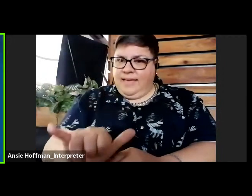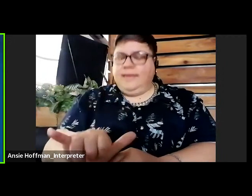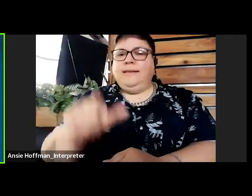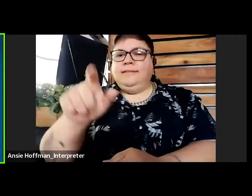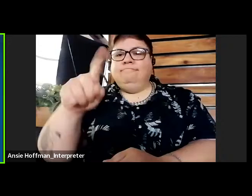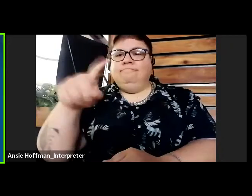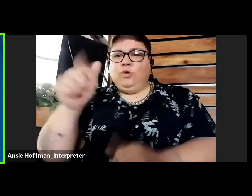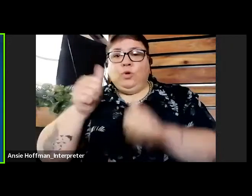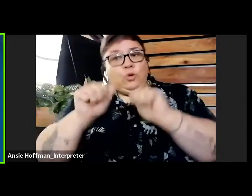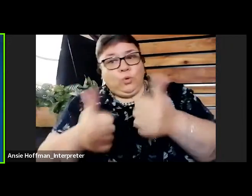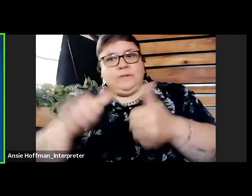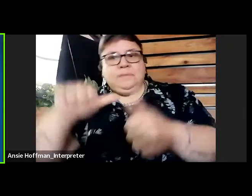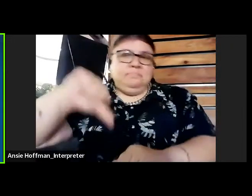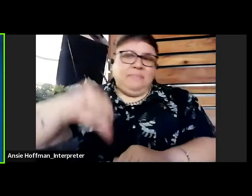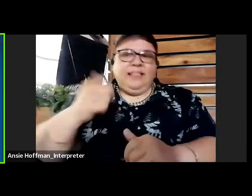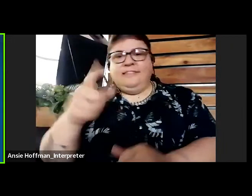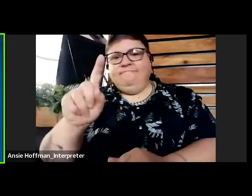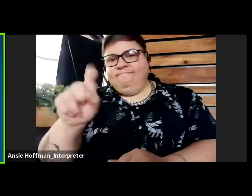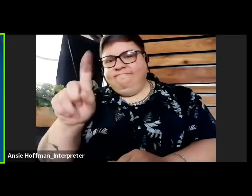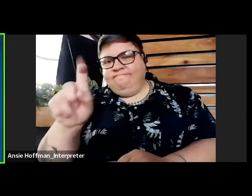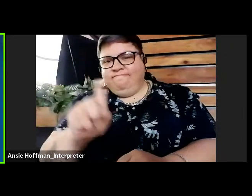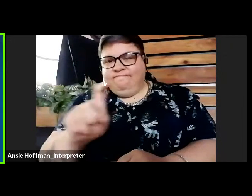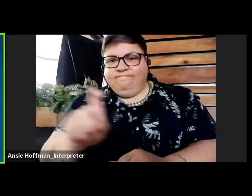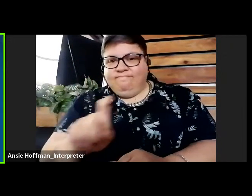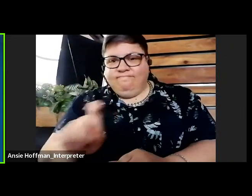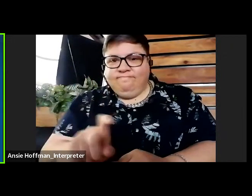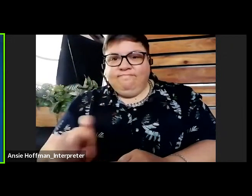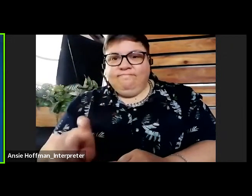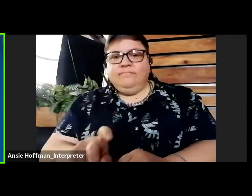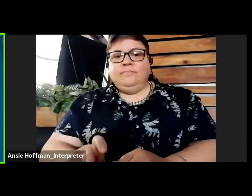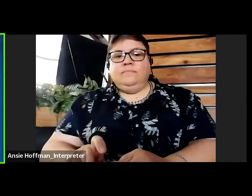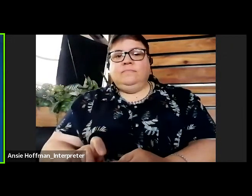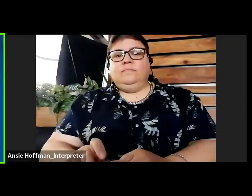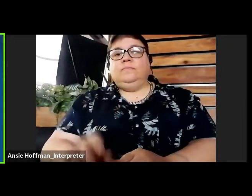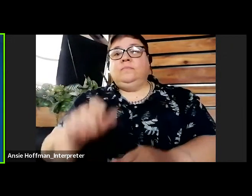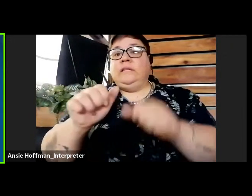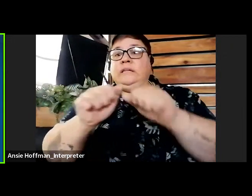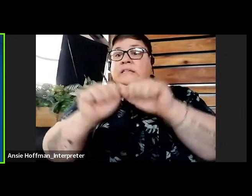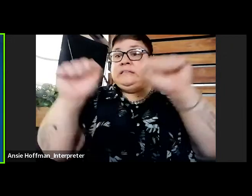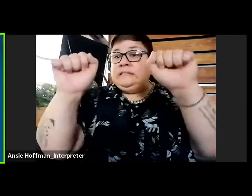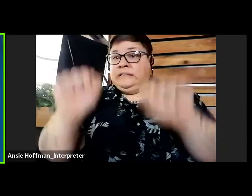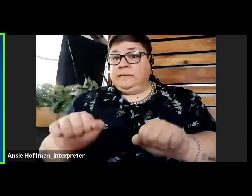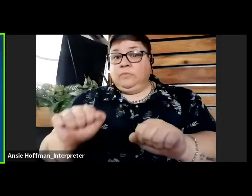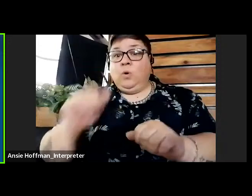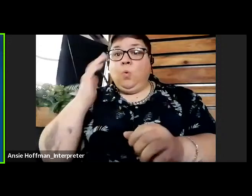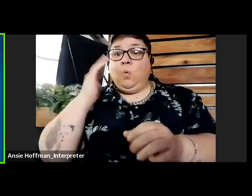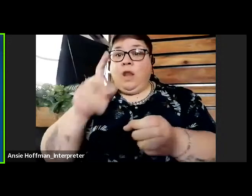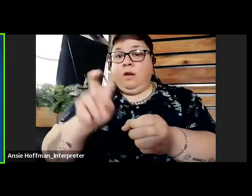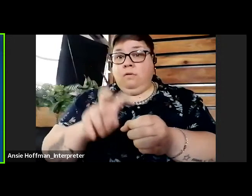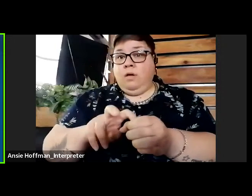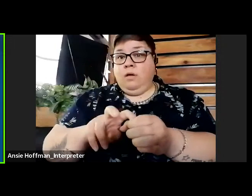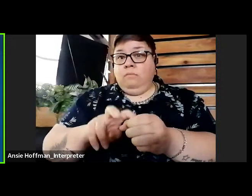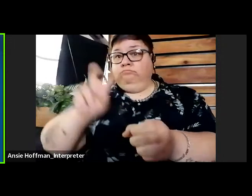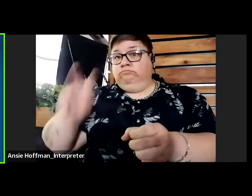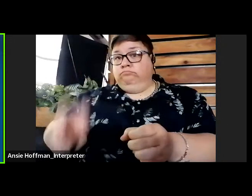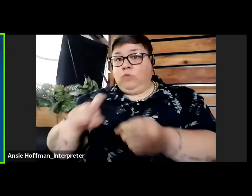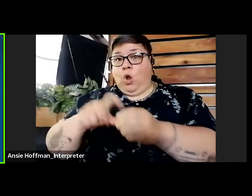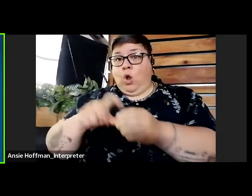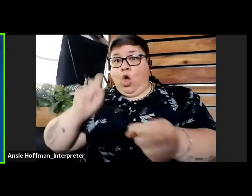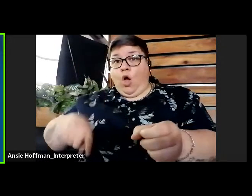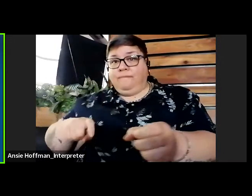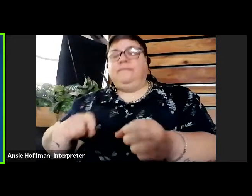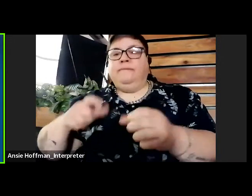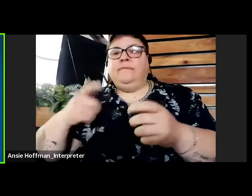not leave without filling in the survey. The system, as we said, once you log off, it will prompt you to fill in that